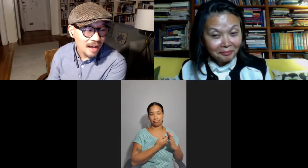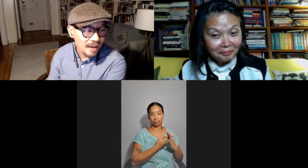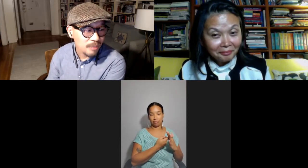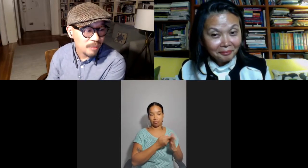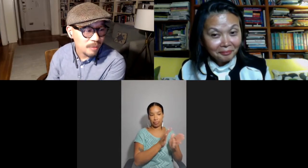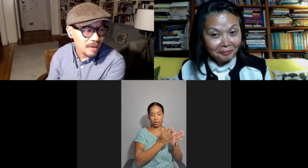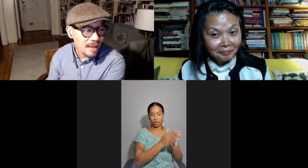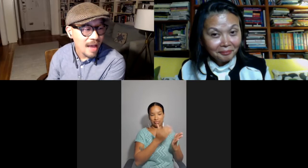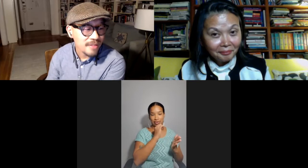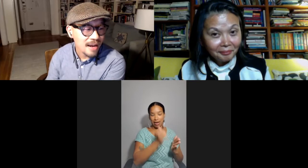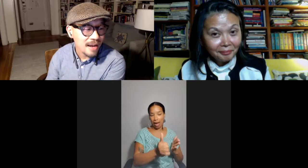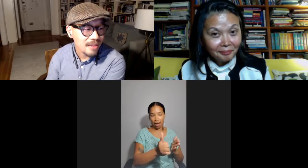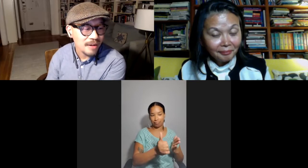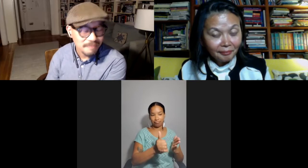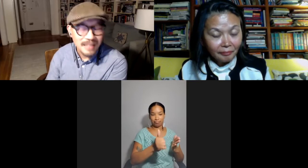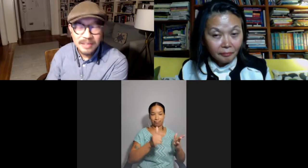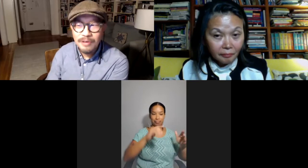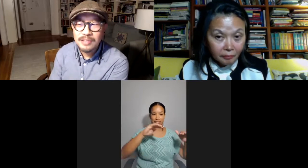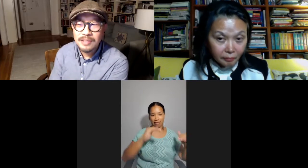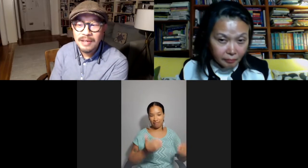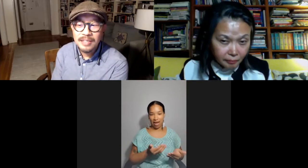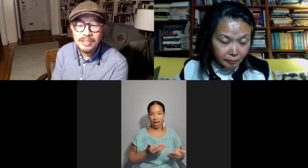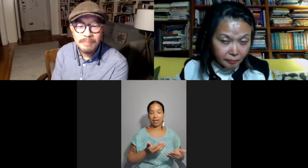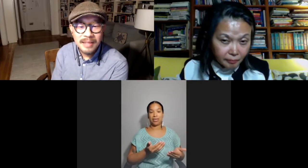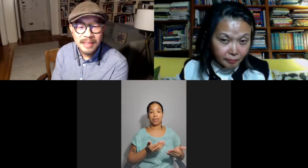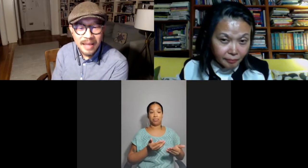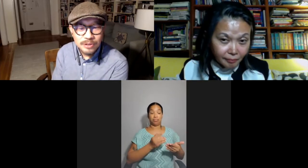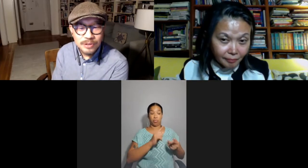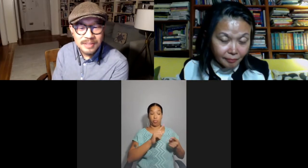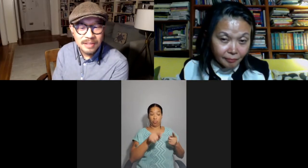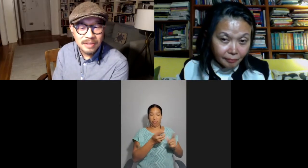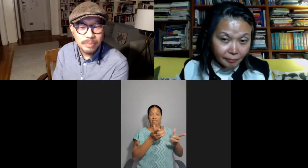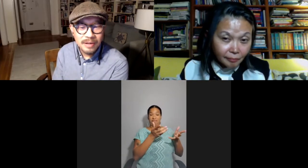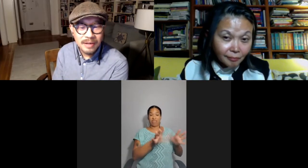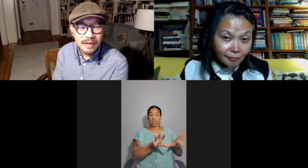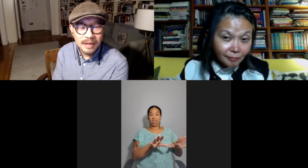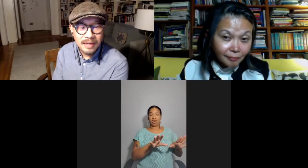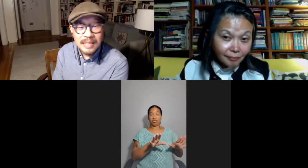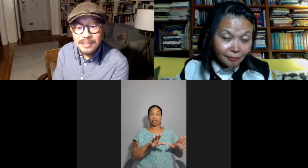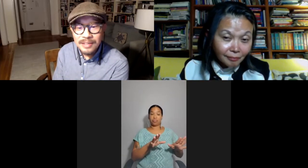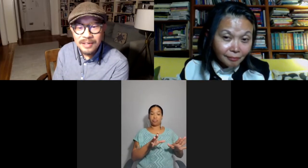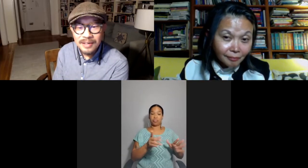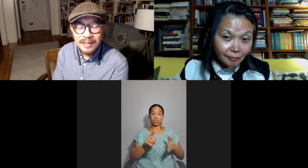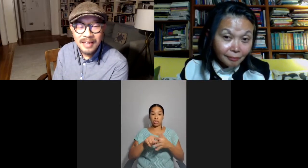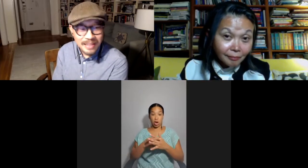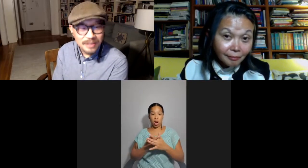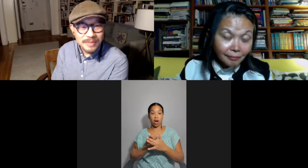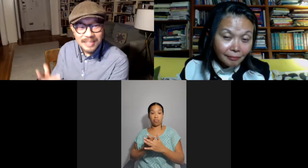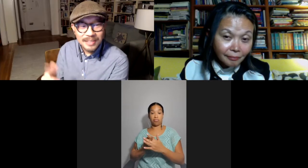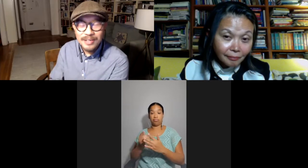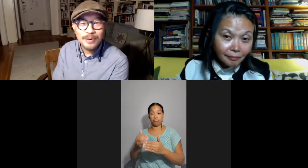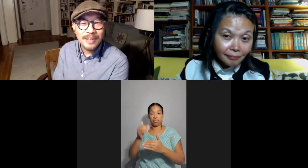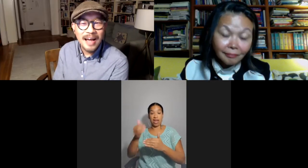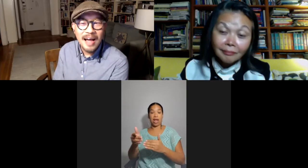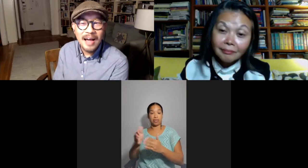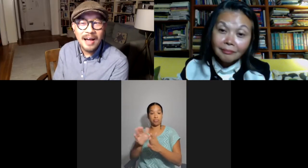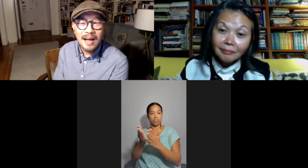And after that, I thought, I should make the entrance into the book easier. And this was